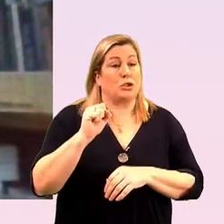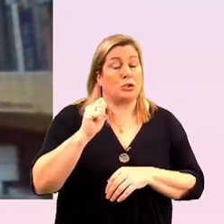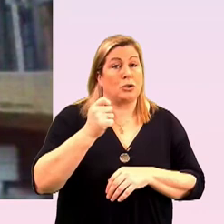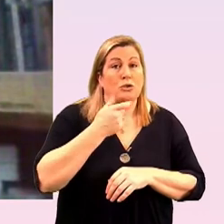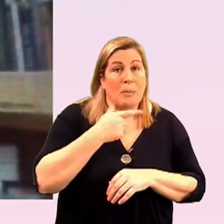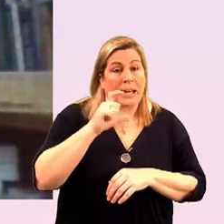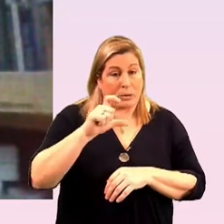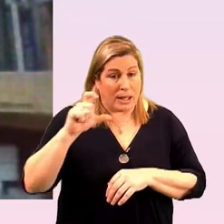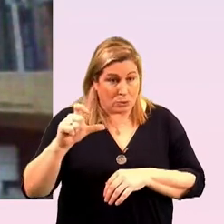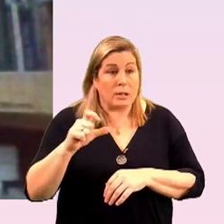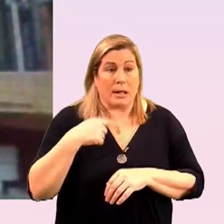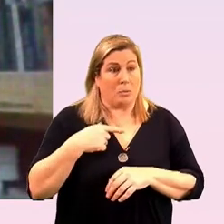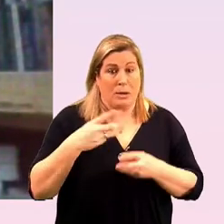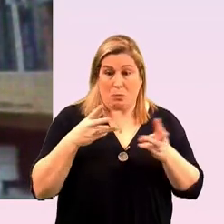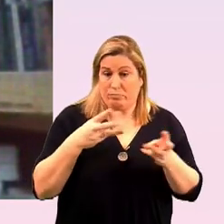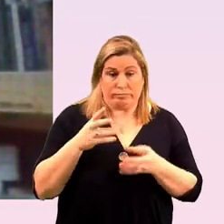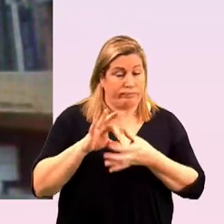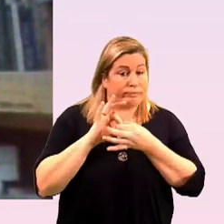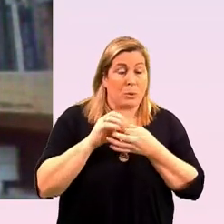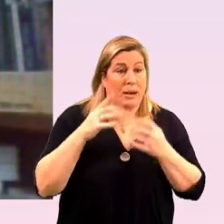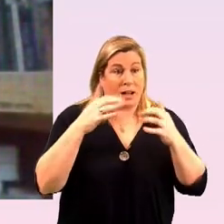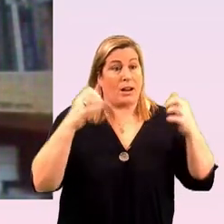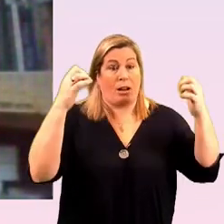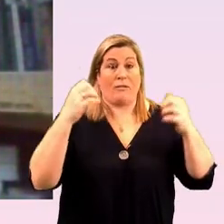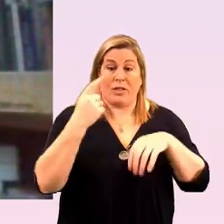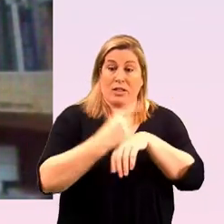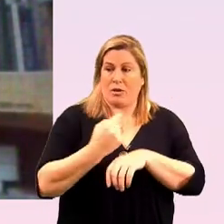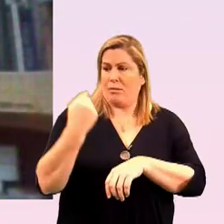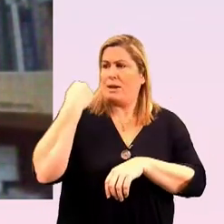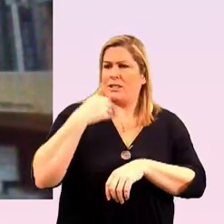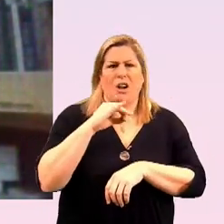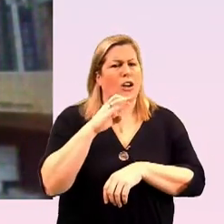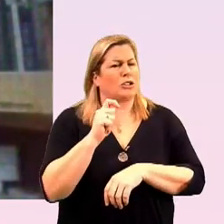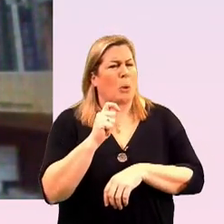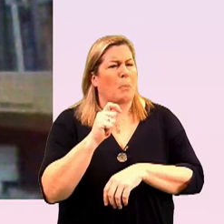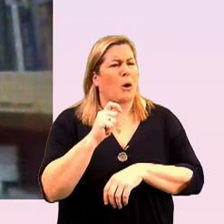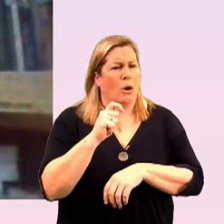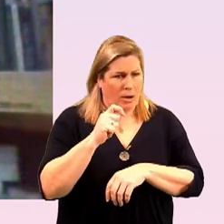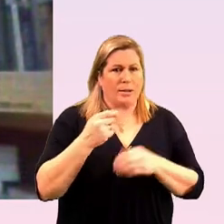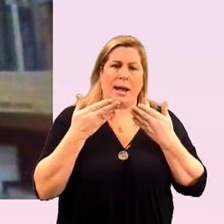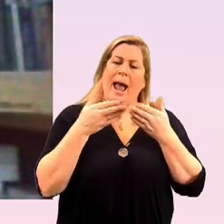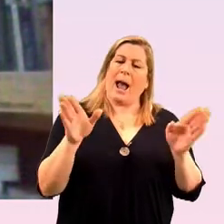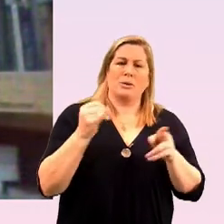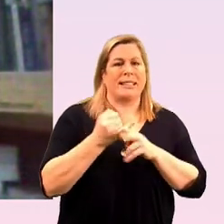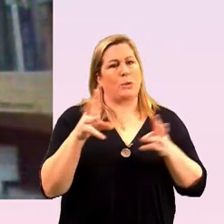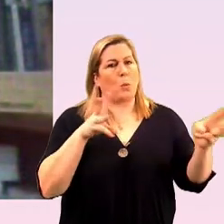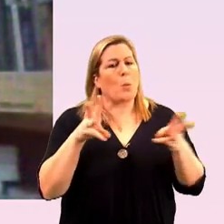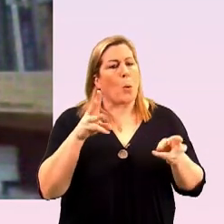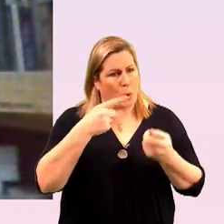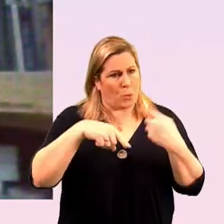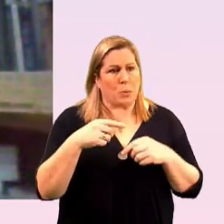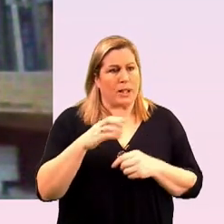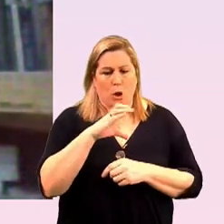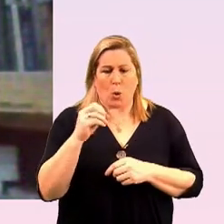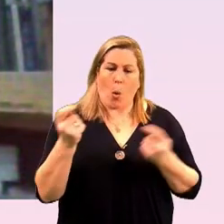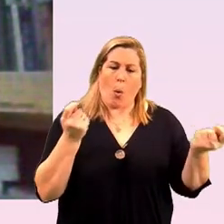We had the benefits of, we had a conference there last October on out in work that we did, co-hosted with